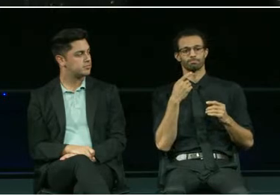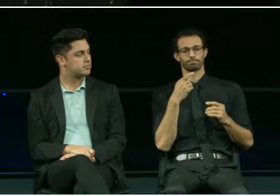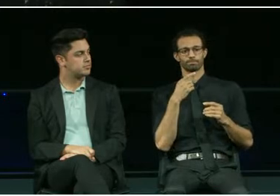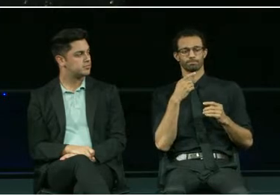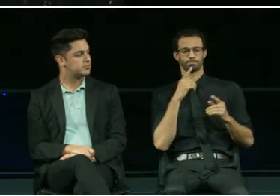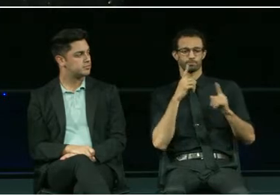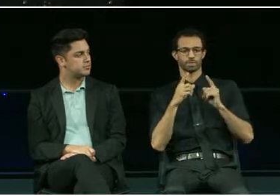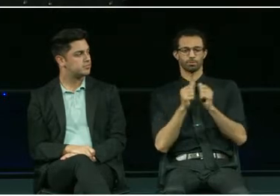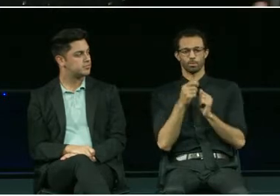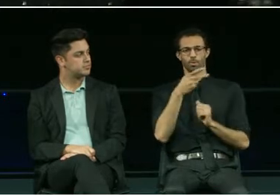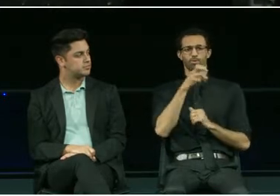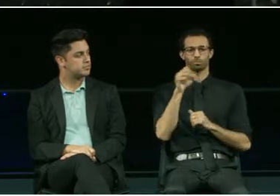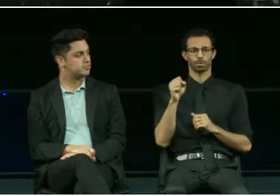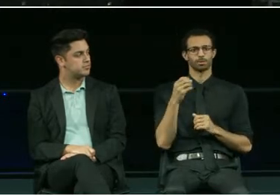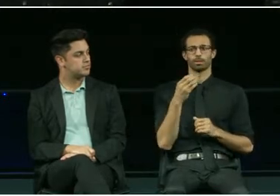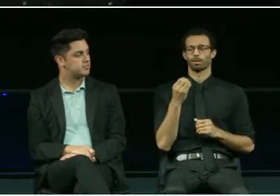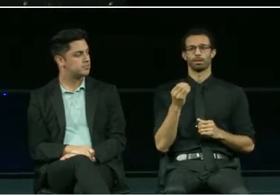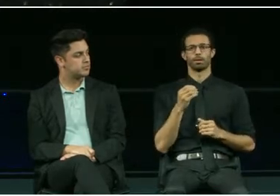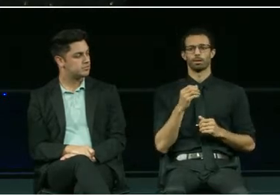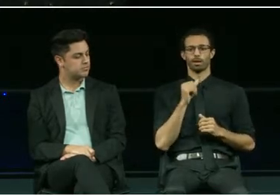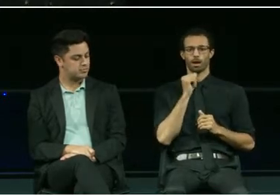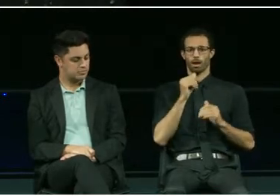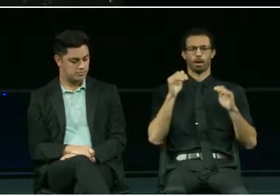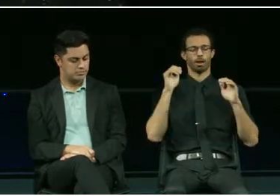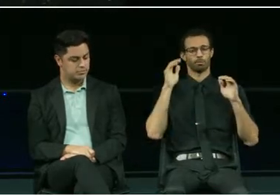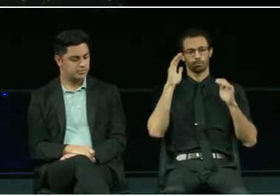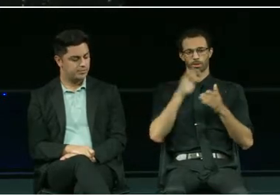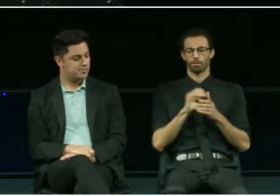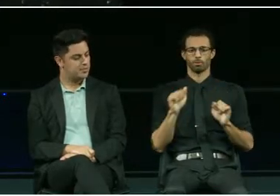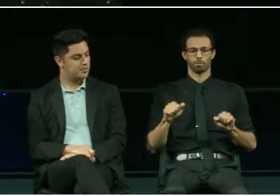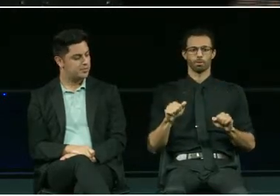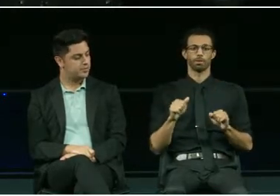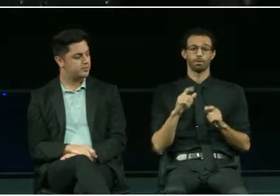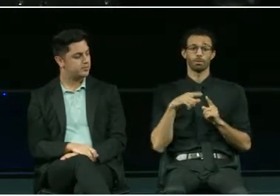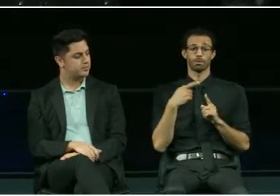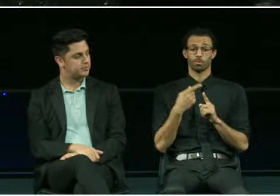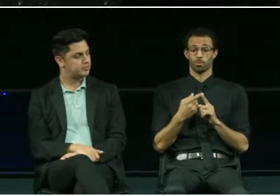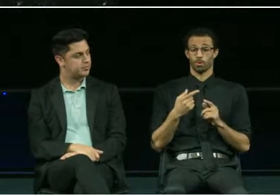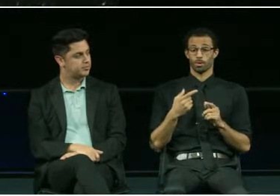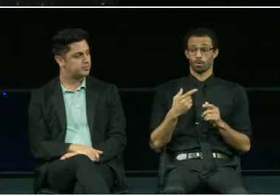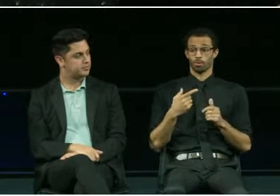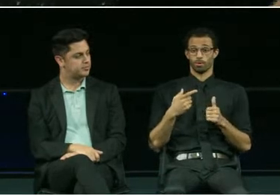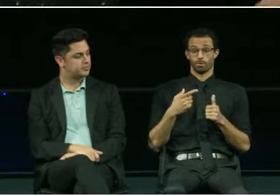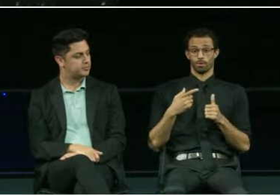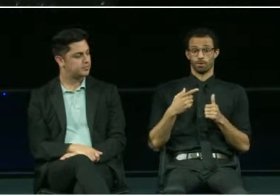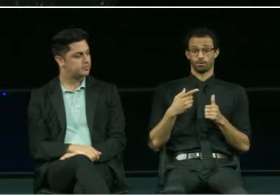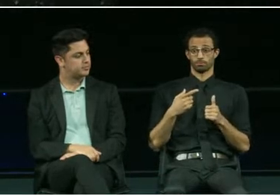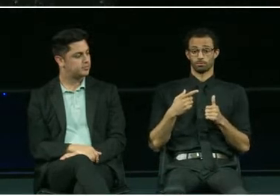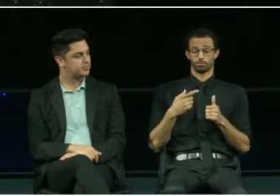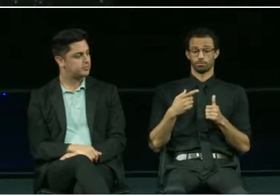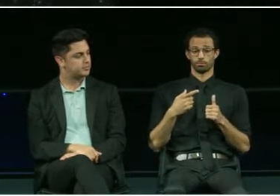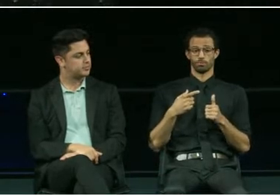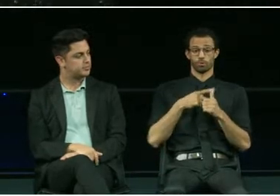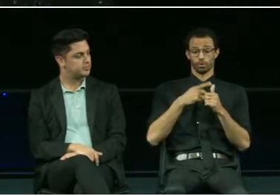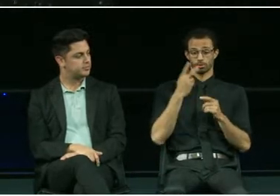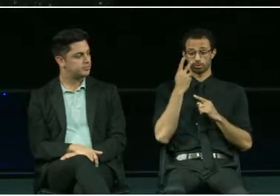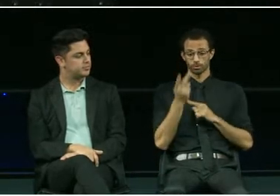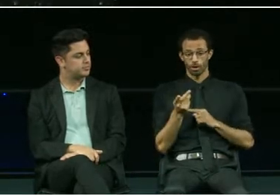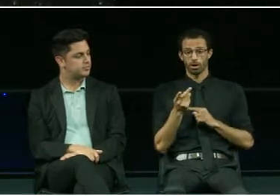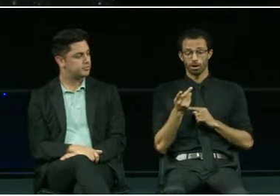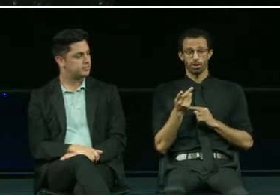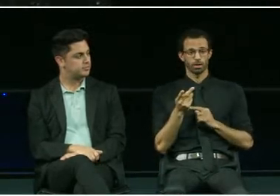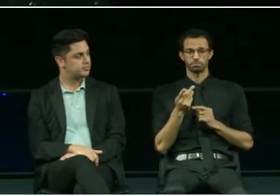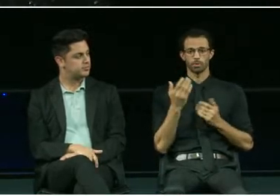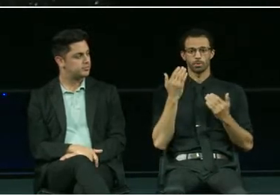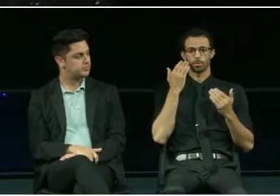verite. It's unbelievable. And I think when we didn't know about it. And when we first saw it, it